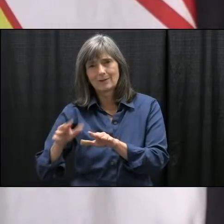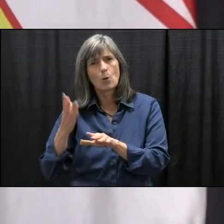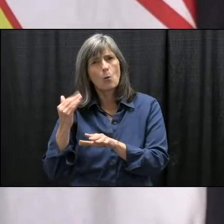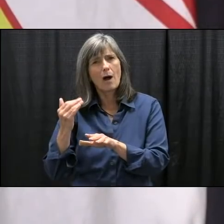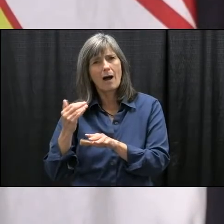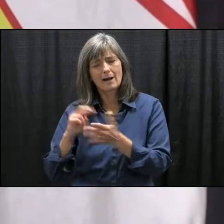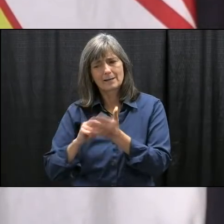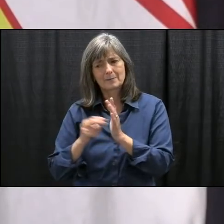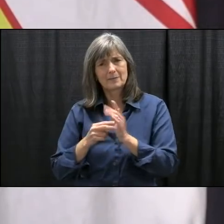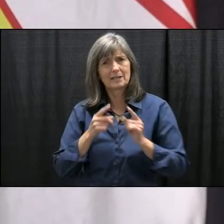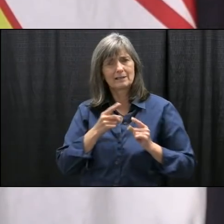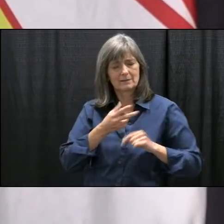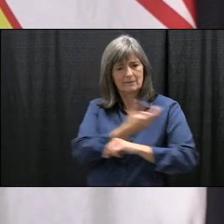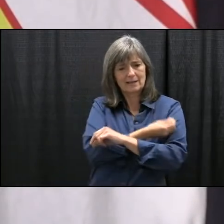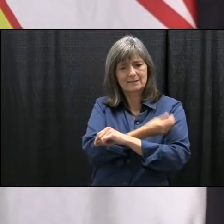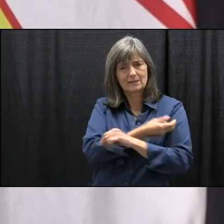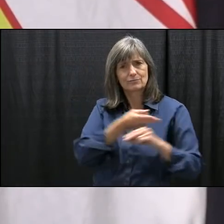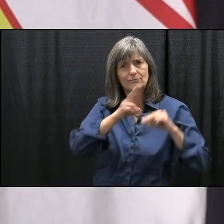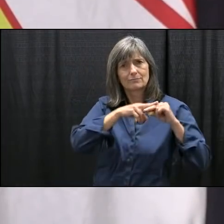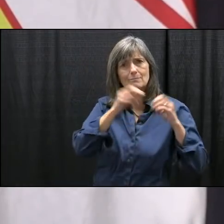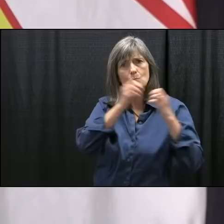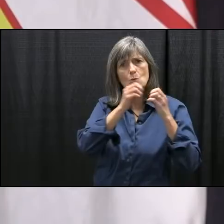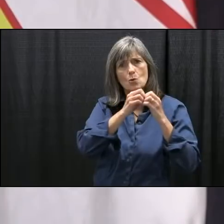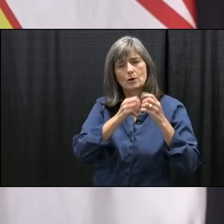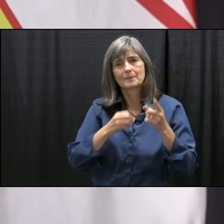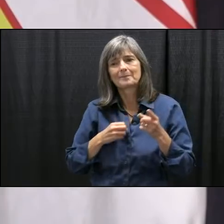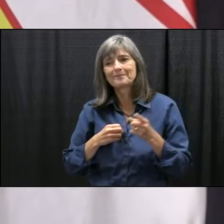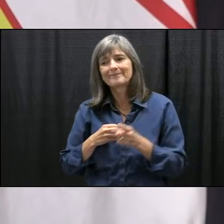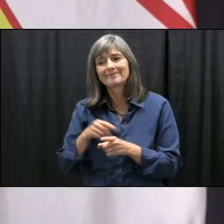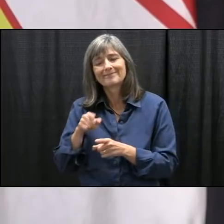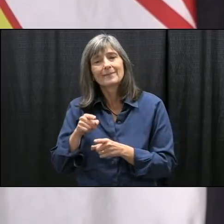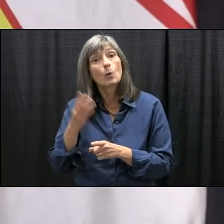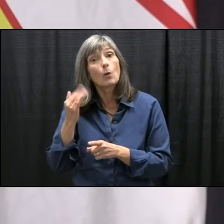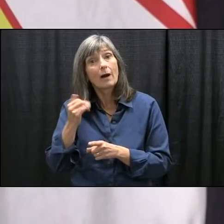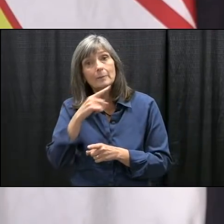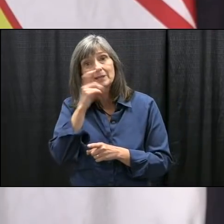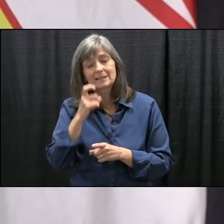It really has to do with how many secondary infections that's